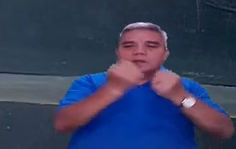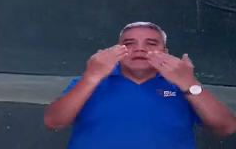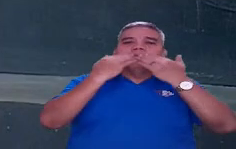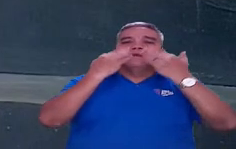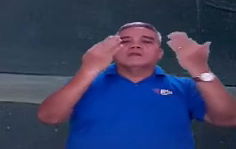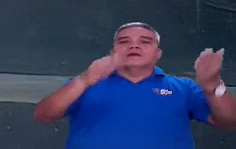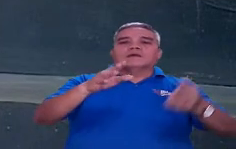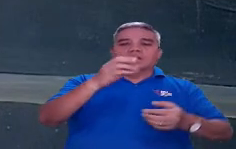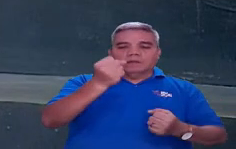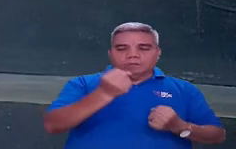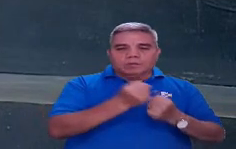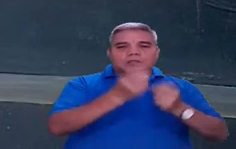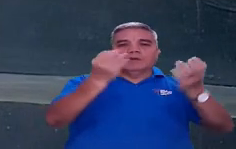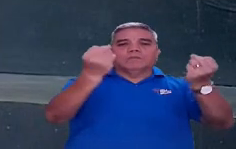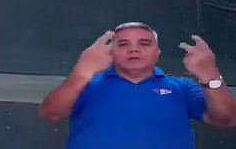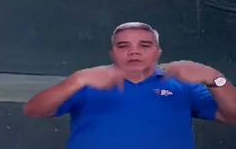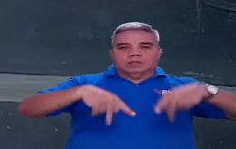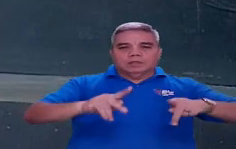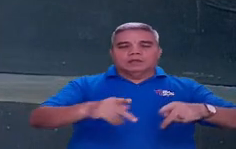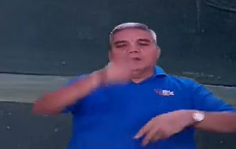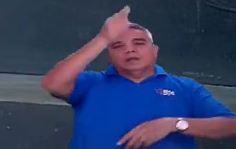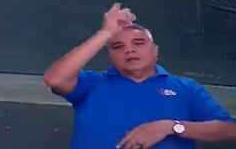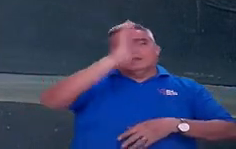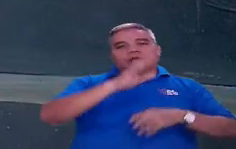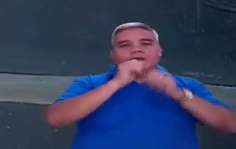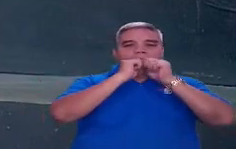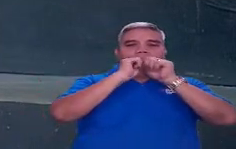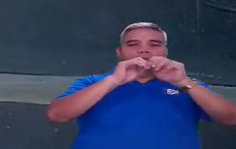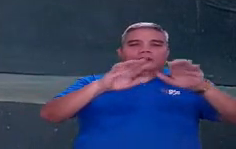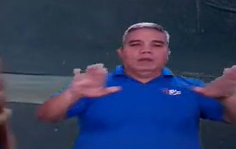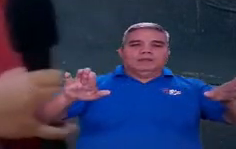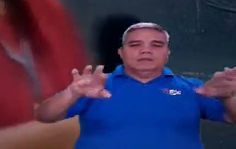you, Pastor, for this opportunity. Thank you, and God bless.